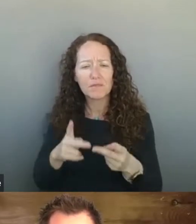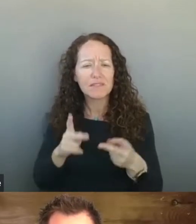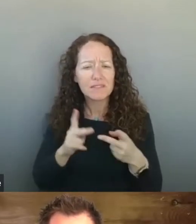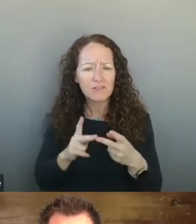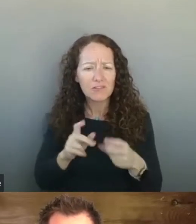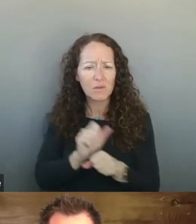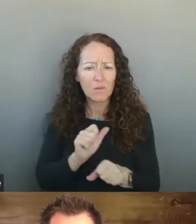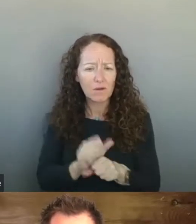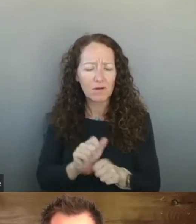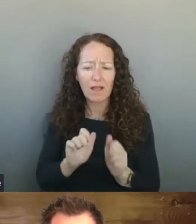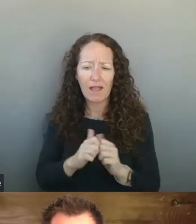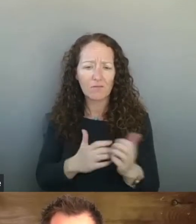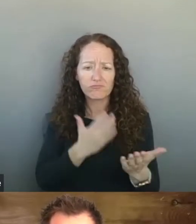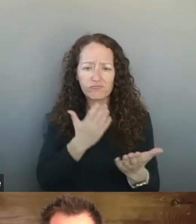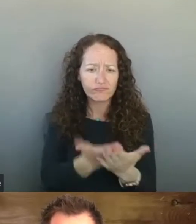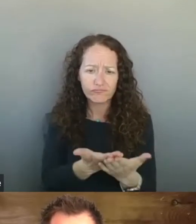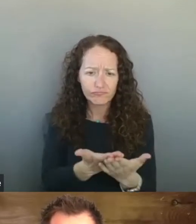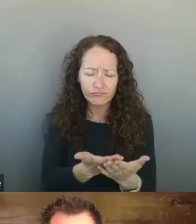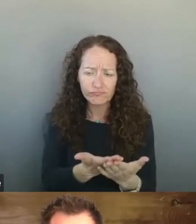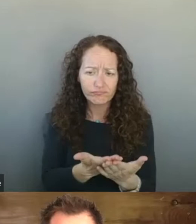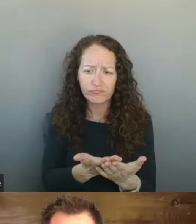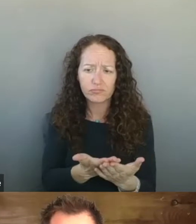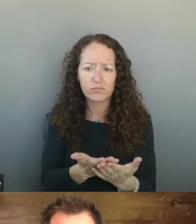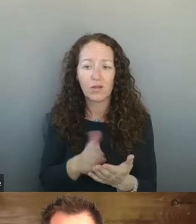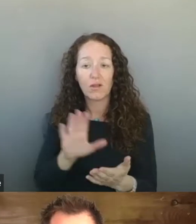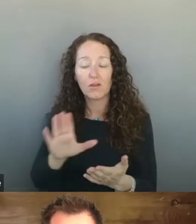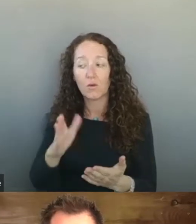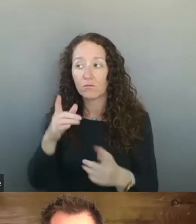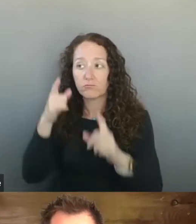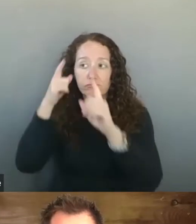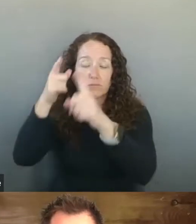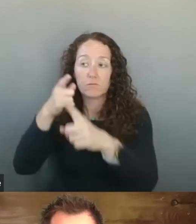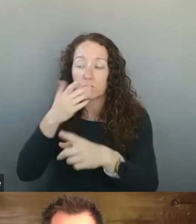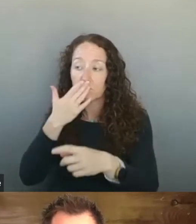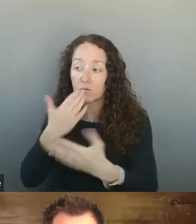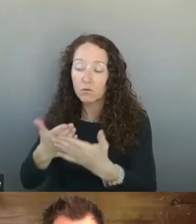work that you wanted to carry out?